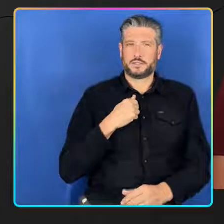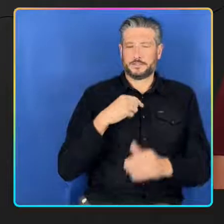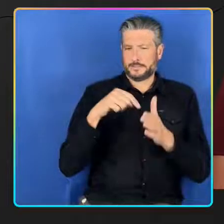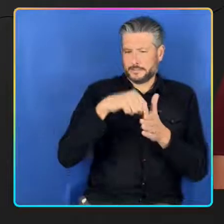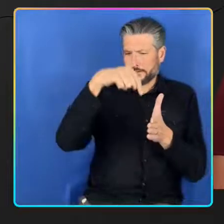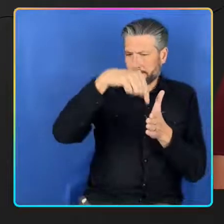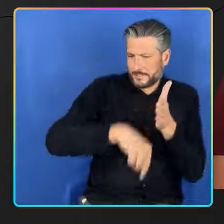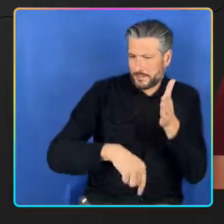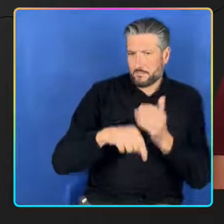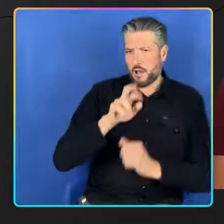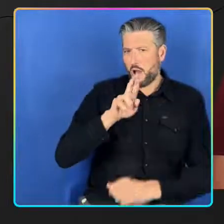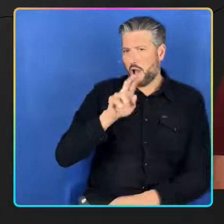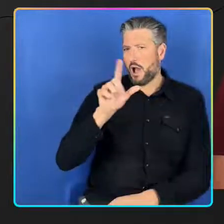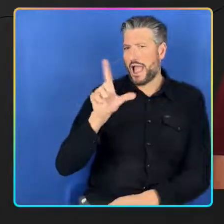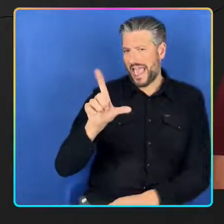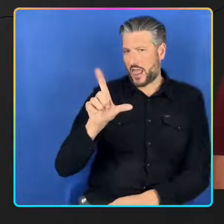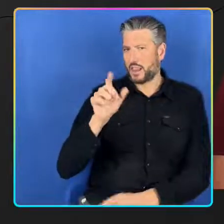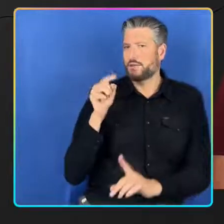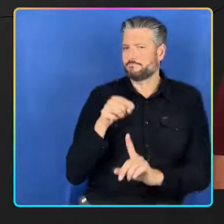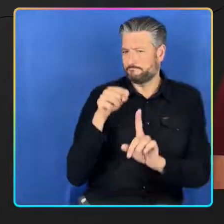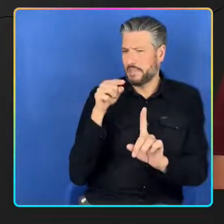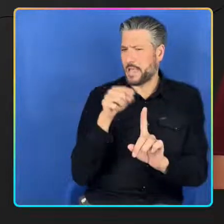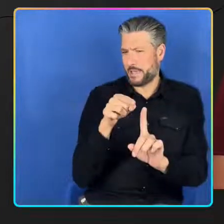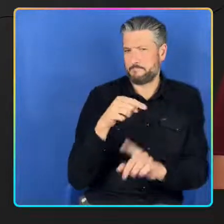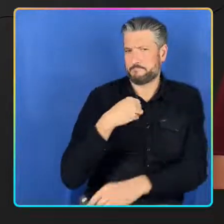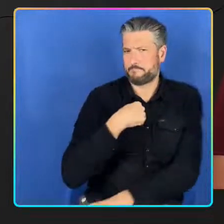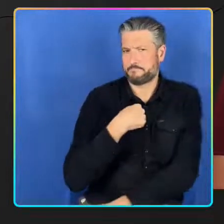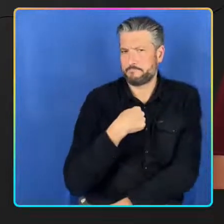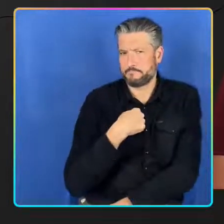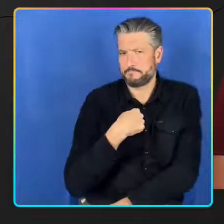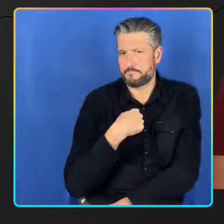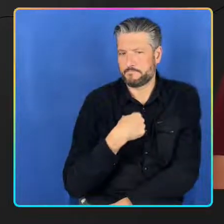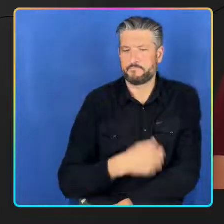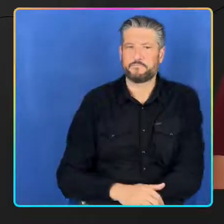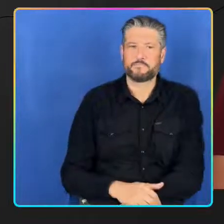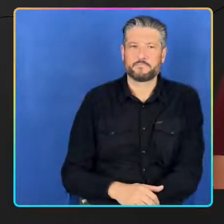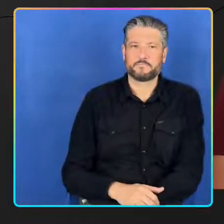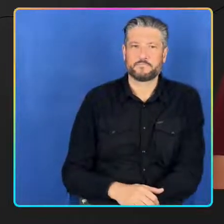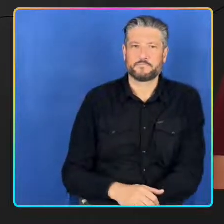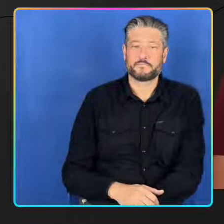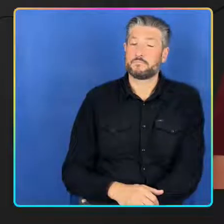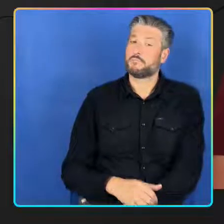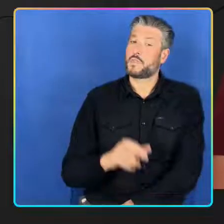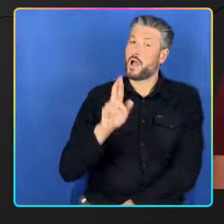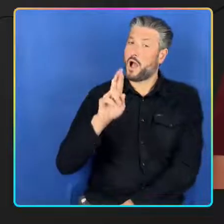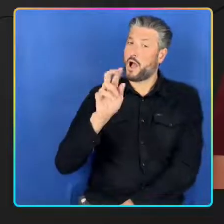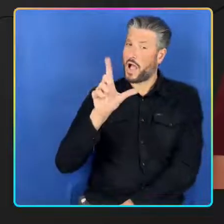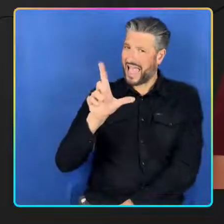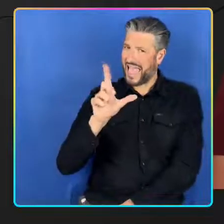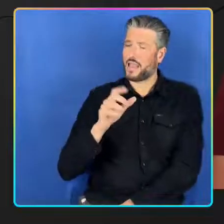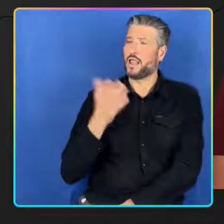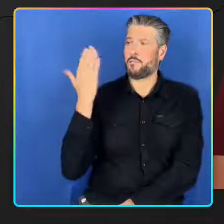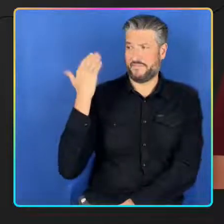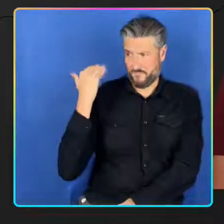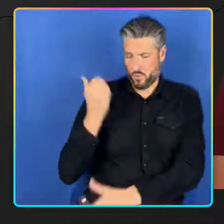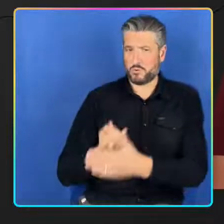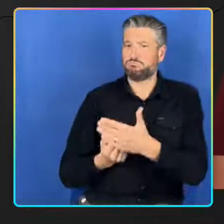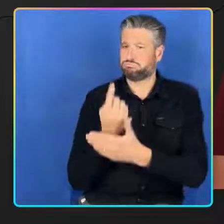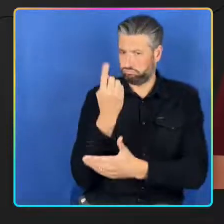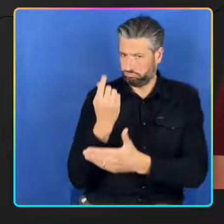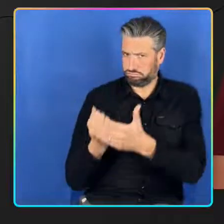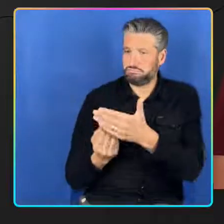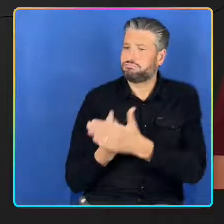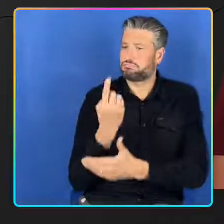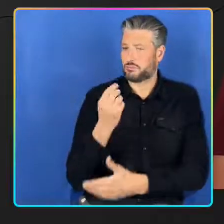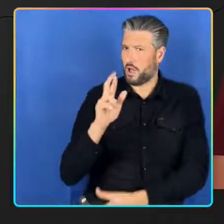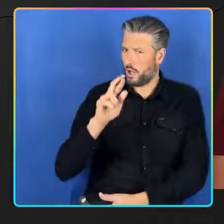Interesting. Yeah. A lot of people have mentioned that. Reinforcement learning has come up so much in season 2, more than season